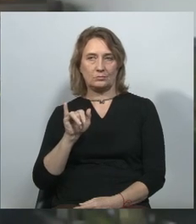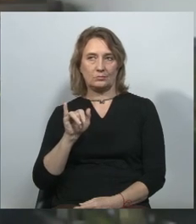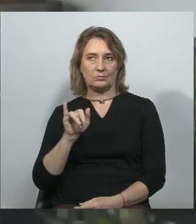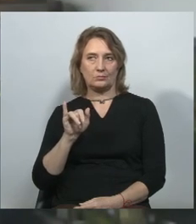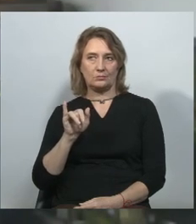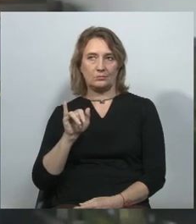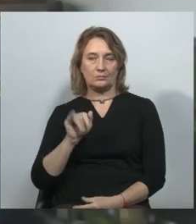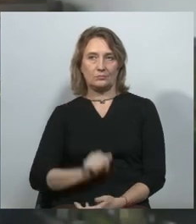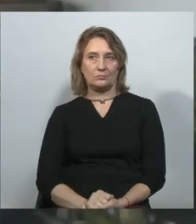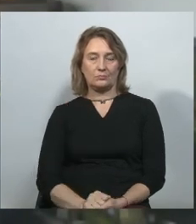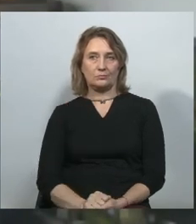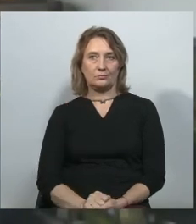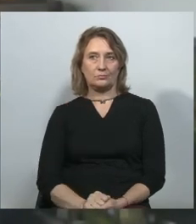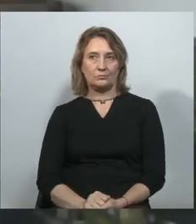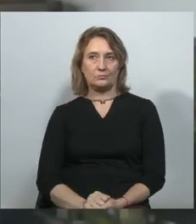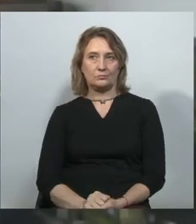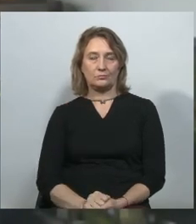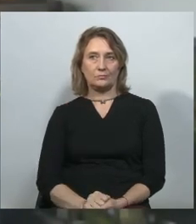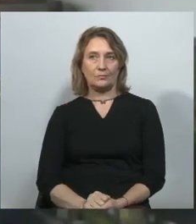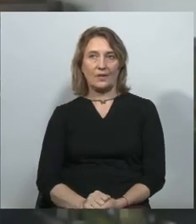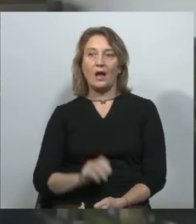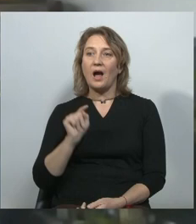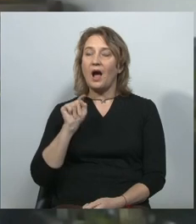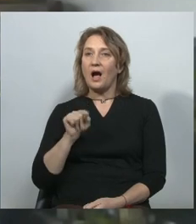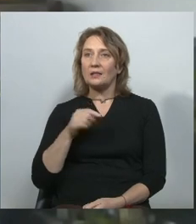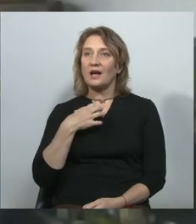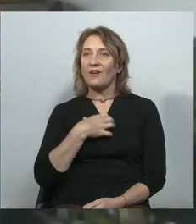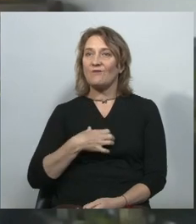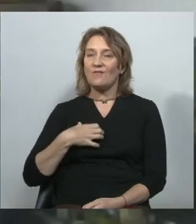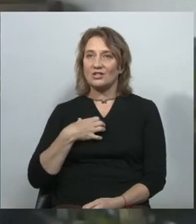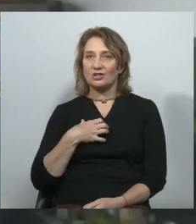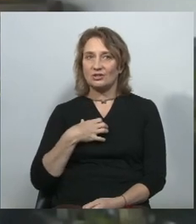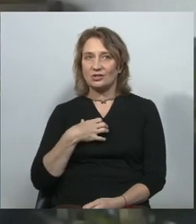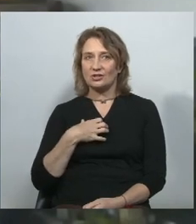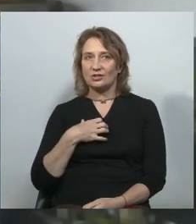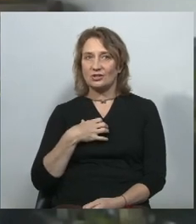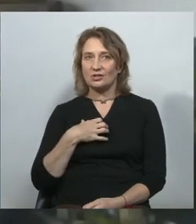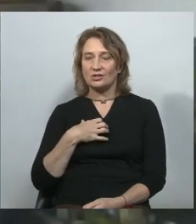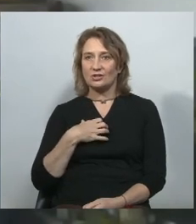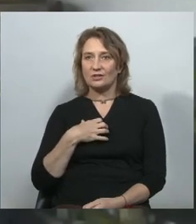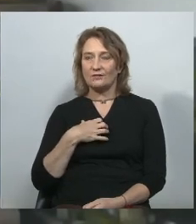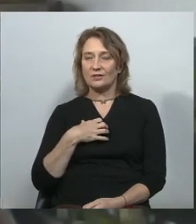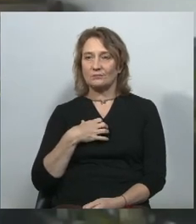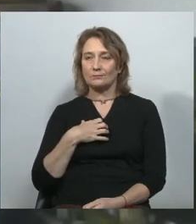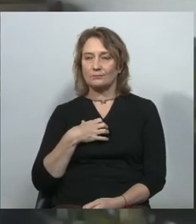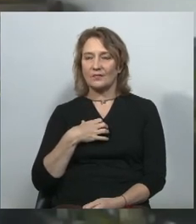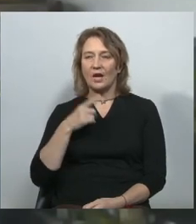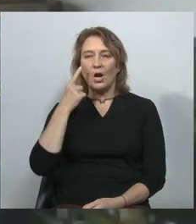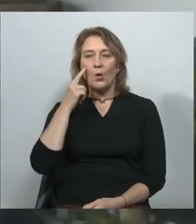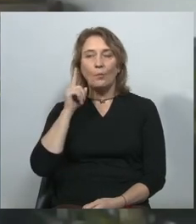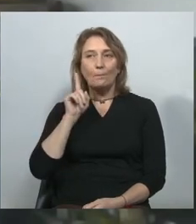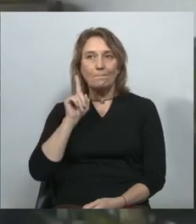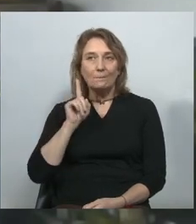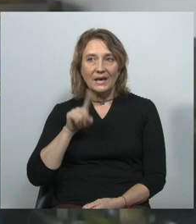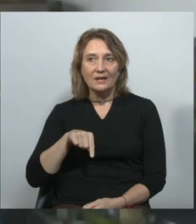to identifying when those videos are fake, what I'm worried about is smaller level, at a local level, at a local